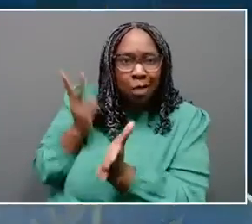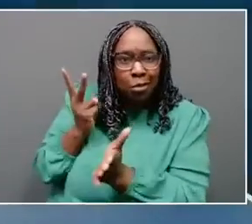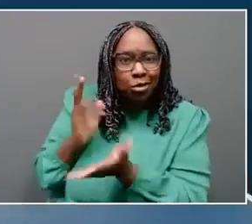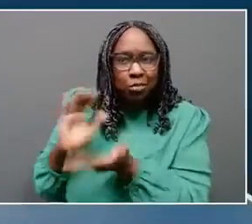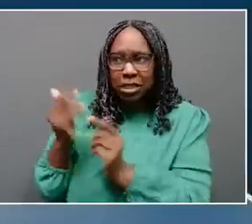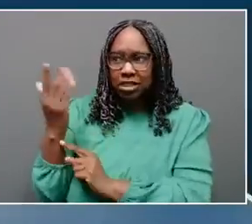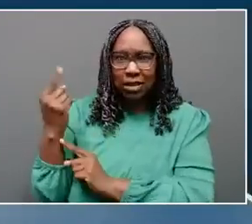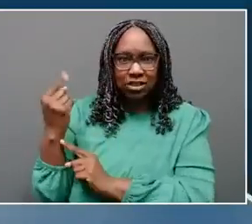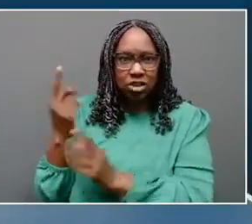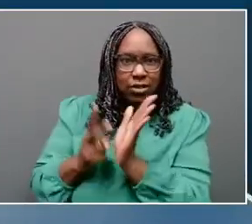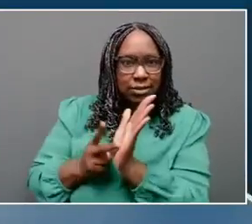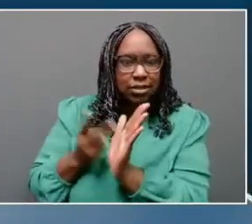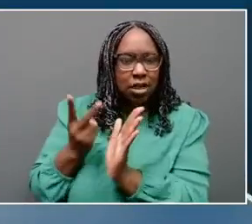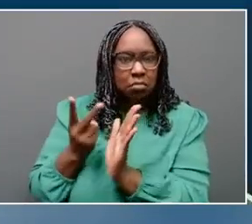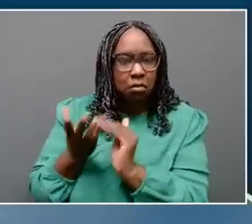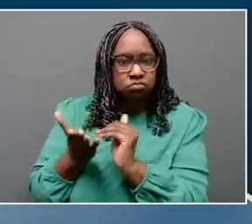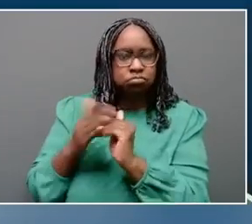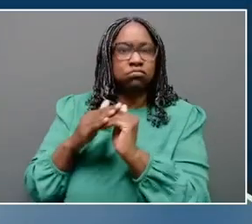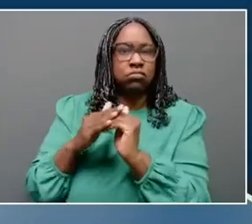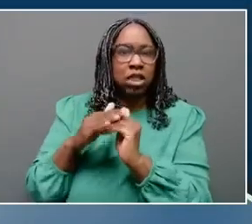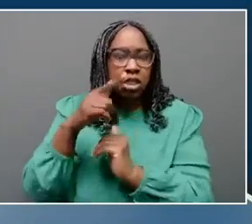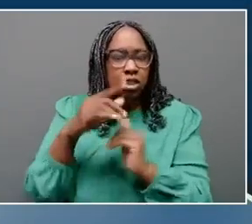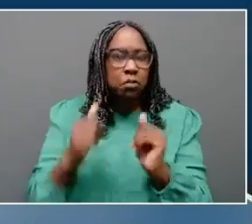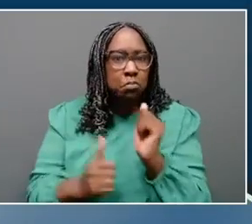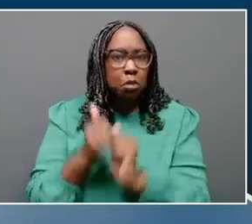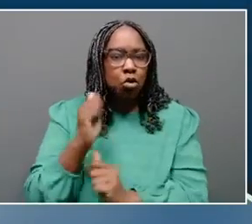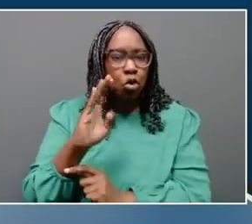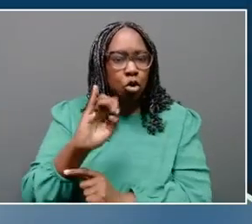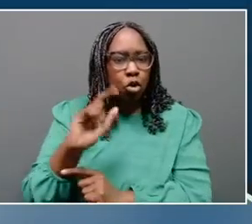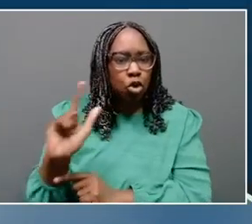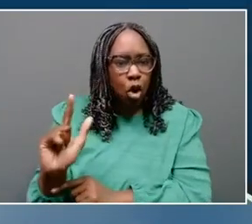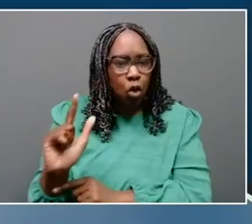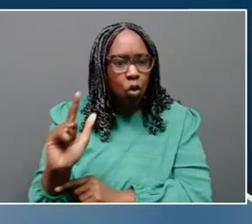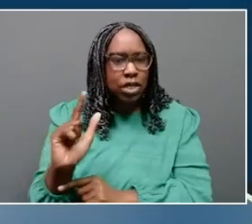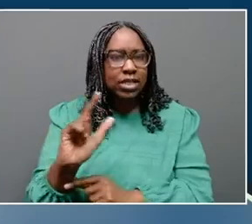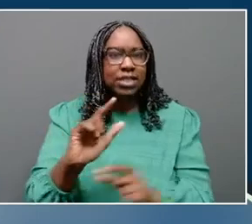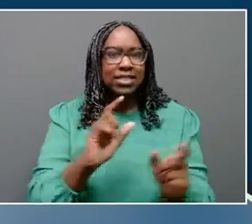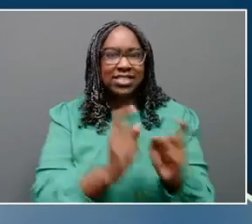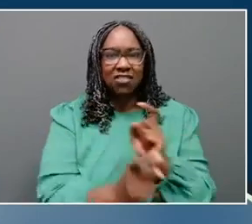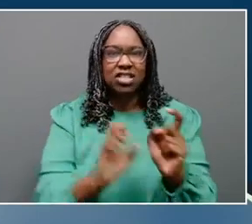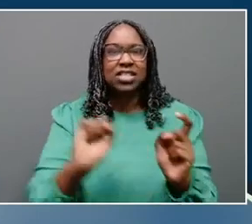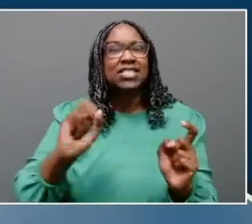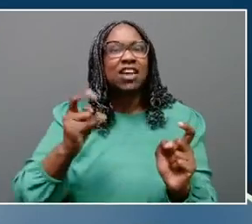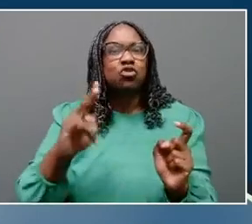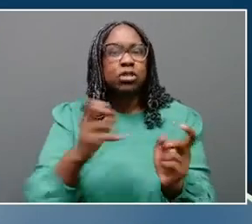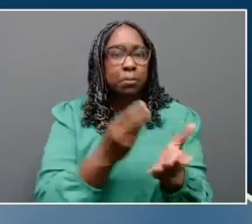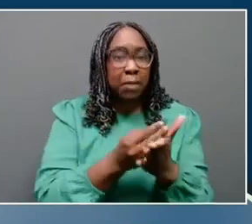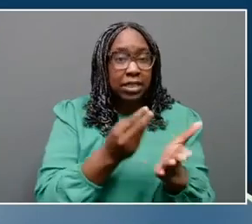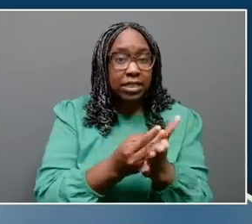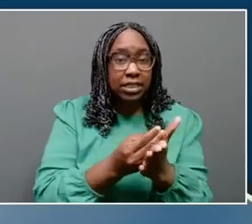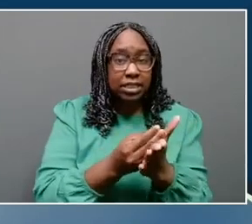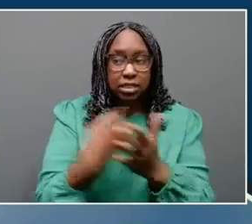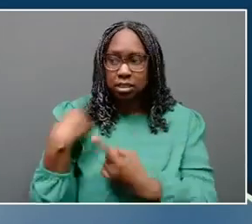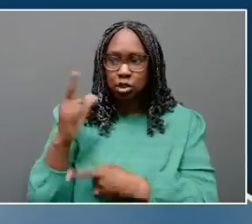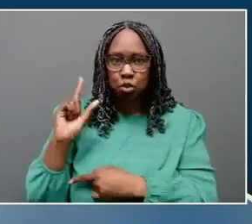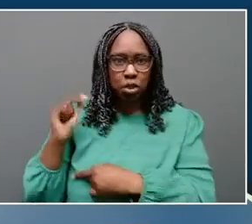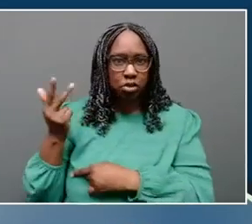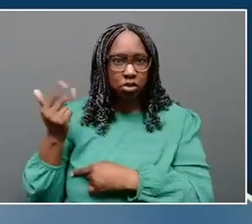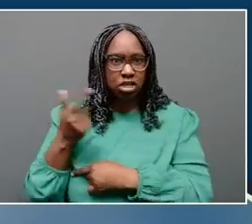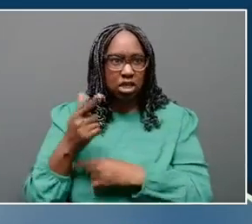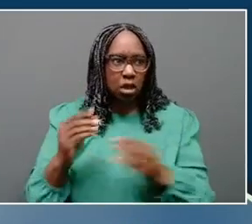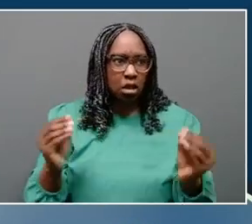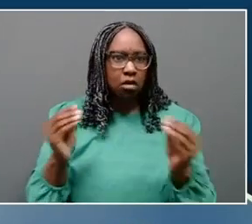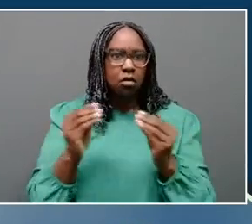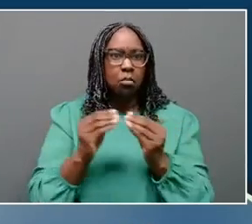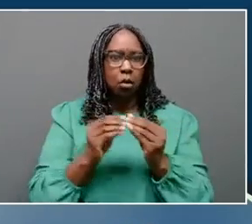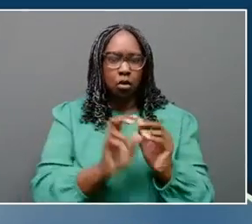it is the most coal severance money going directly into our coal communities since 2013, the most that's gone to